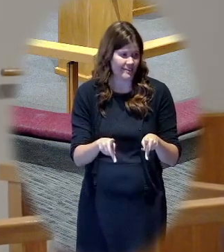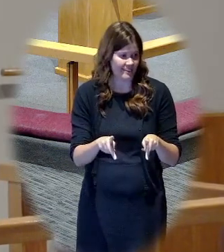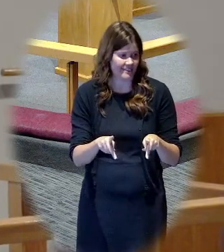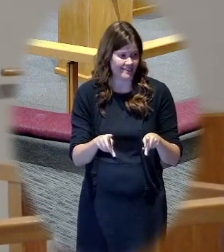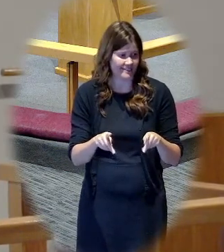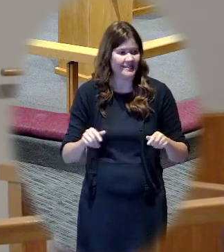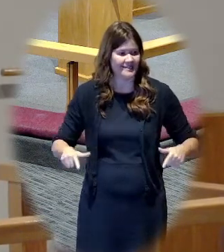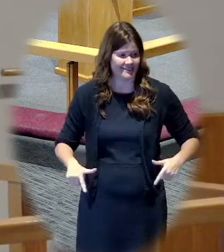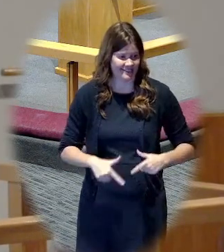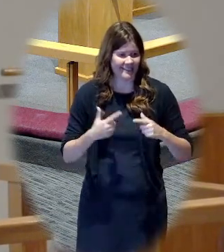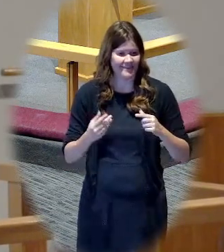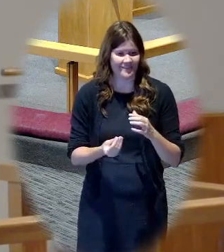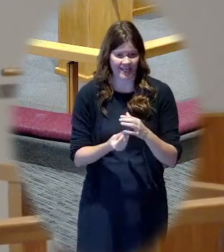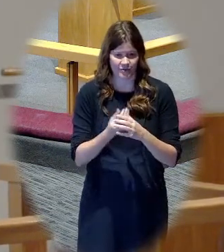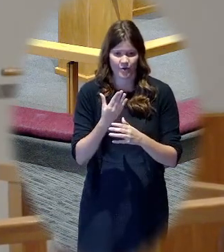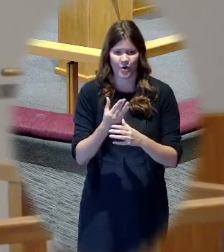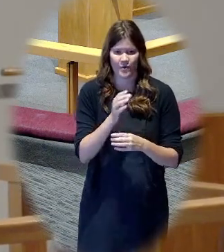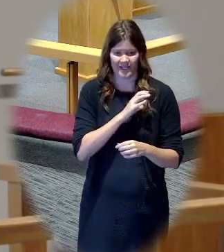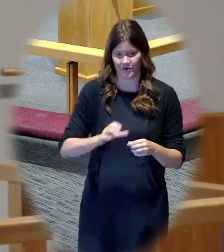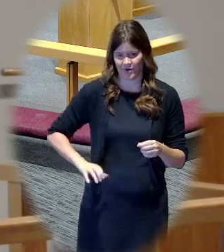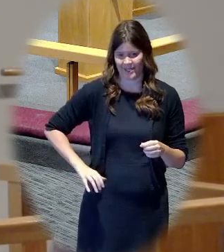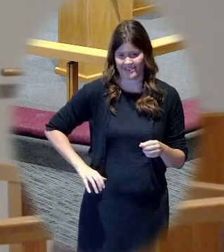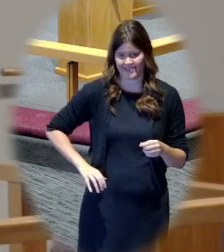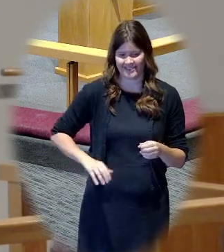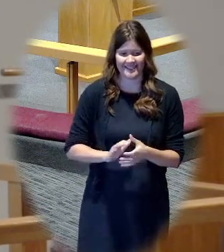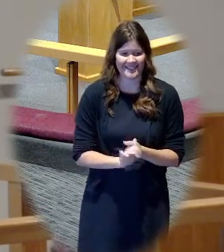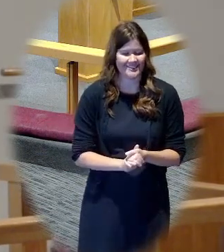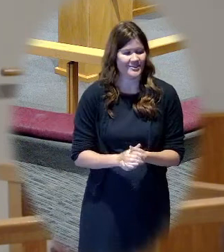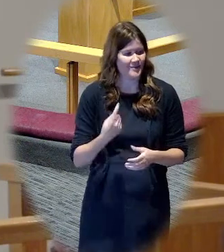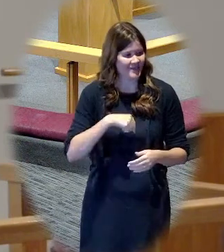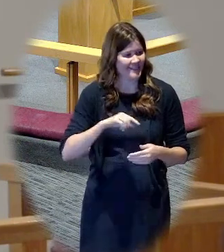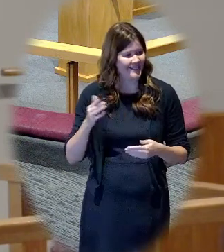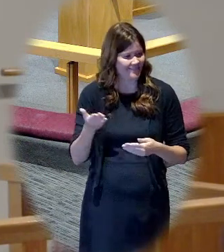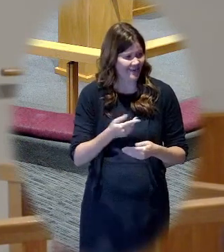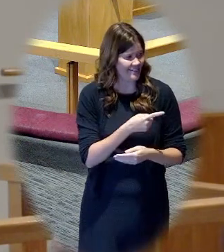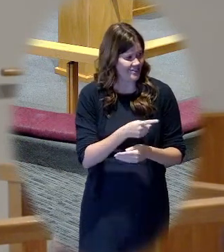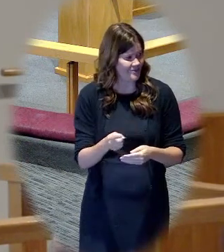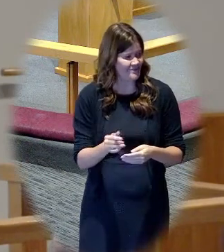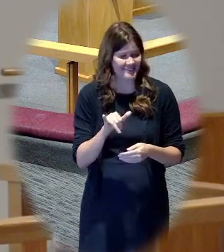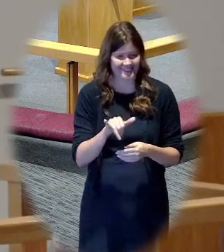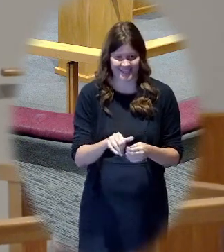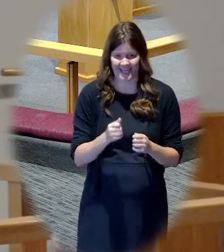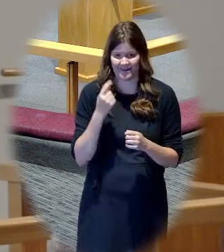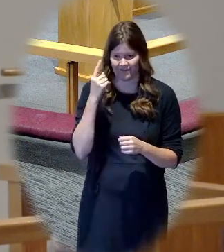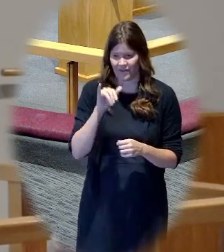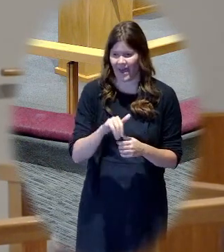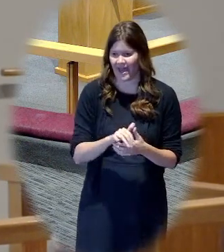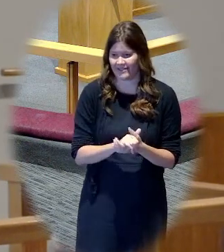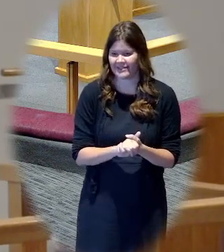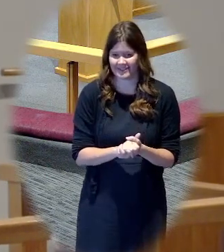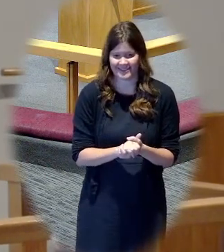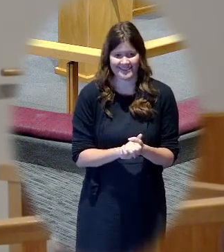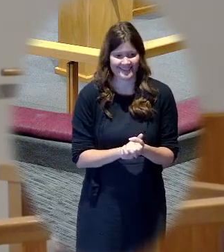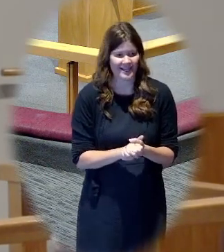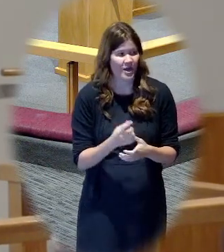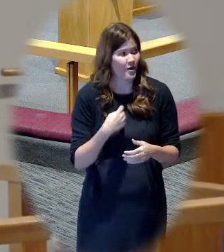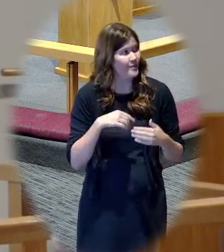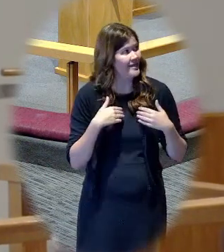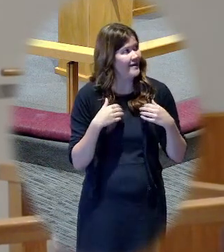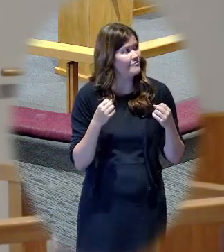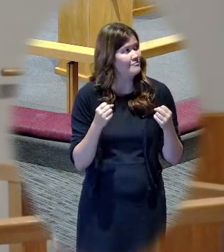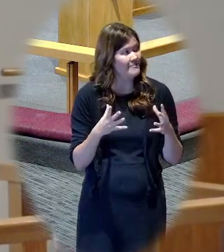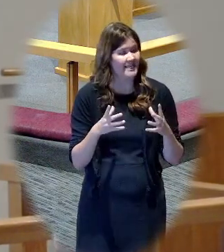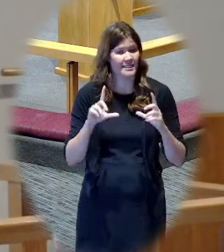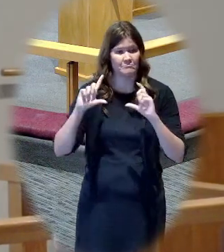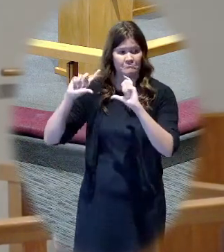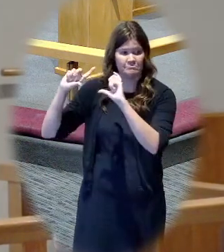in Christ and encourage and reach others. So I invite you to stick around for that. We have a number of slides